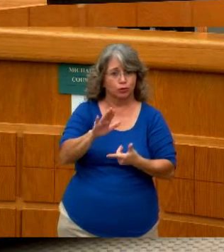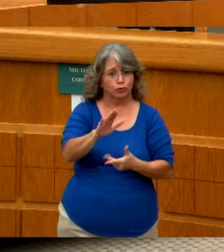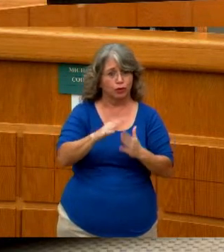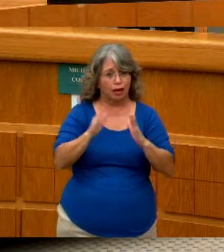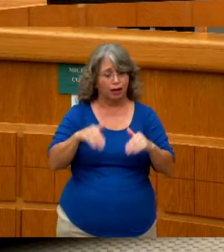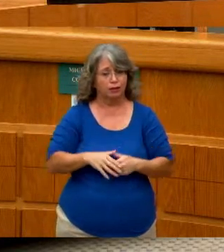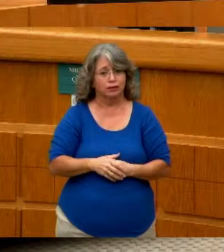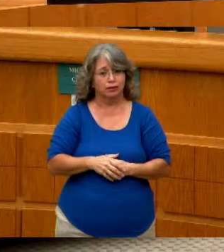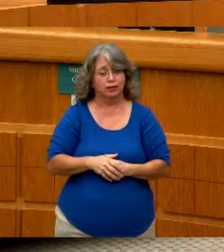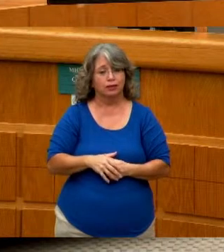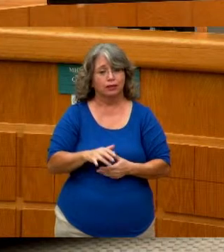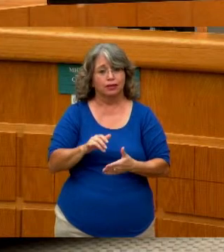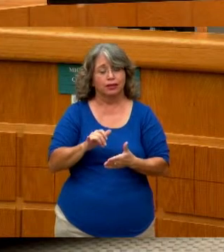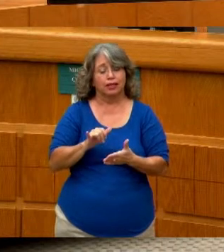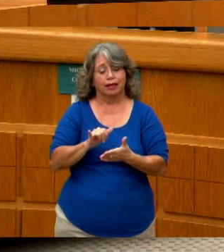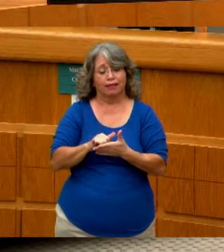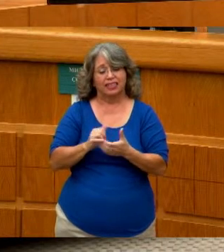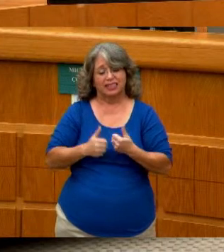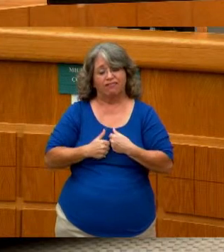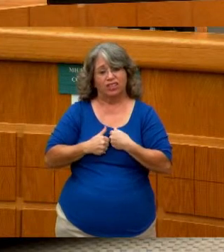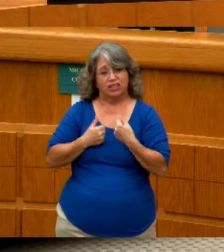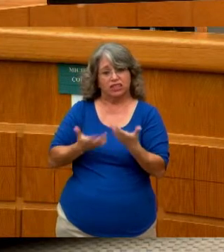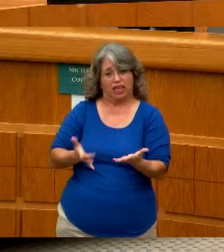fatigue plus that is deadly.